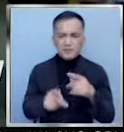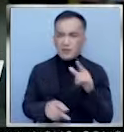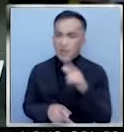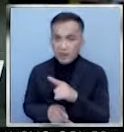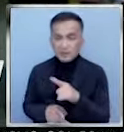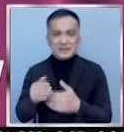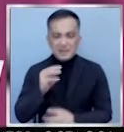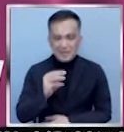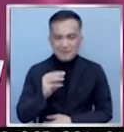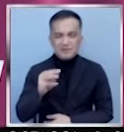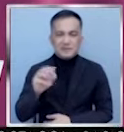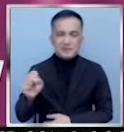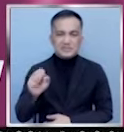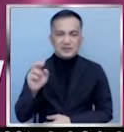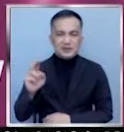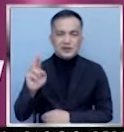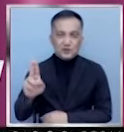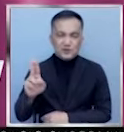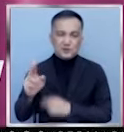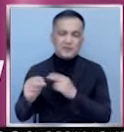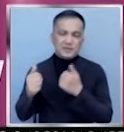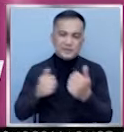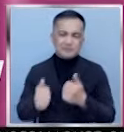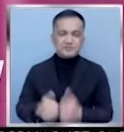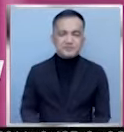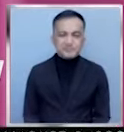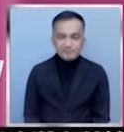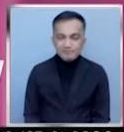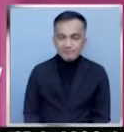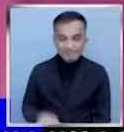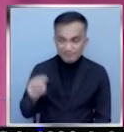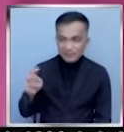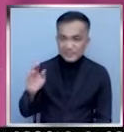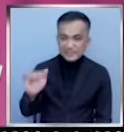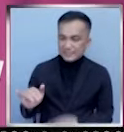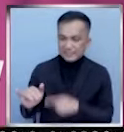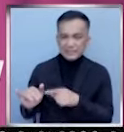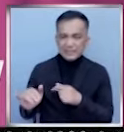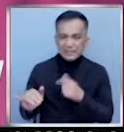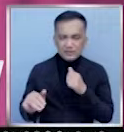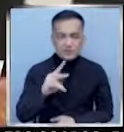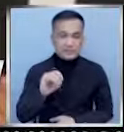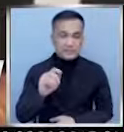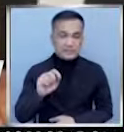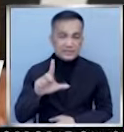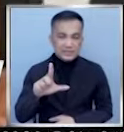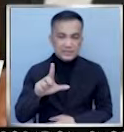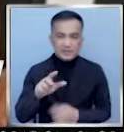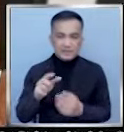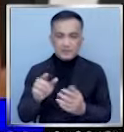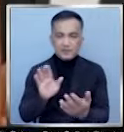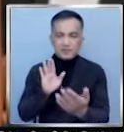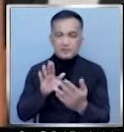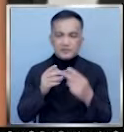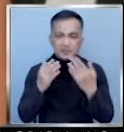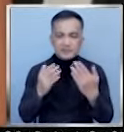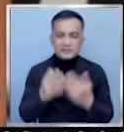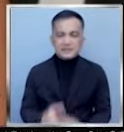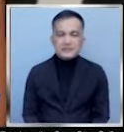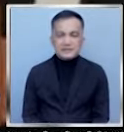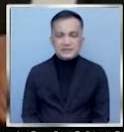her dedication. Si Michelle naman, hindi nakakalimot na magpasalamat sa suporta. Thank you so much